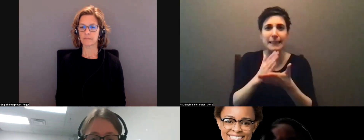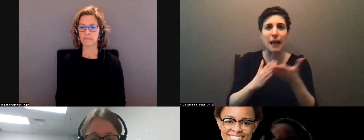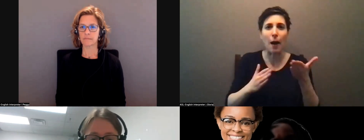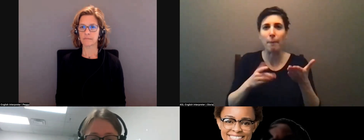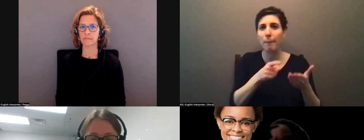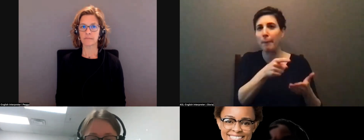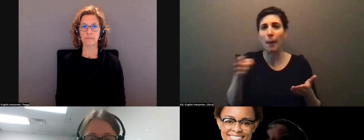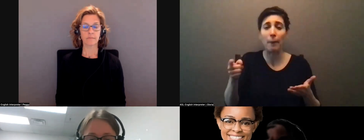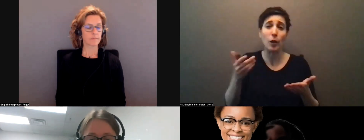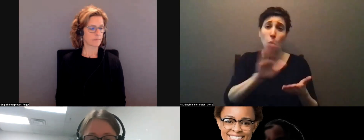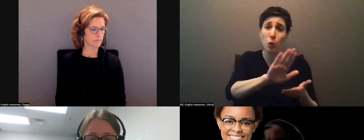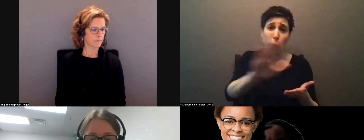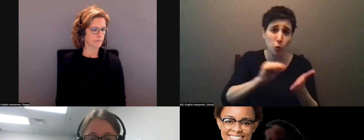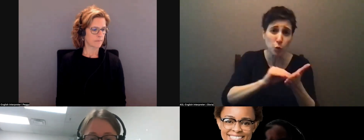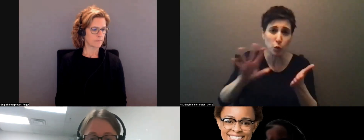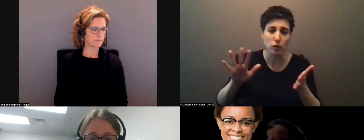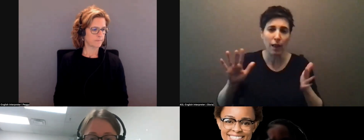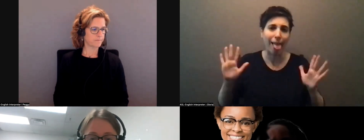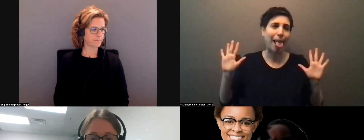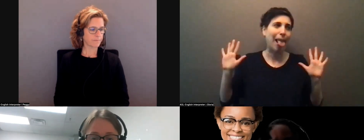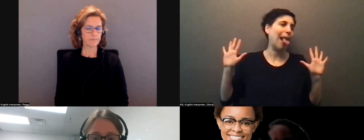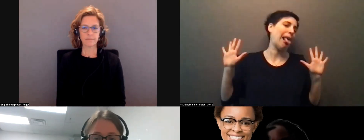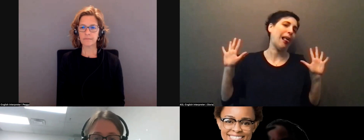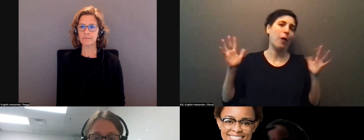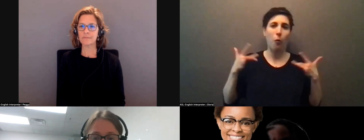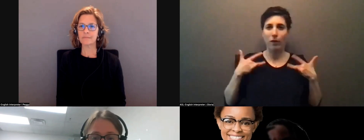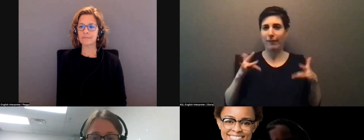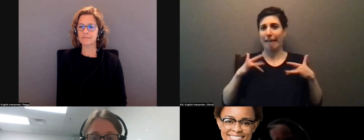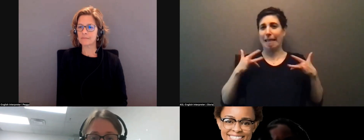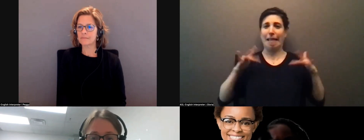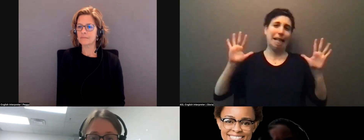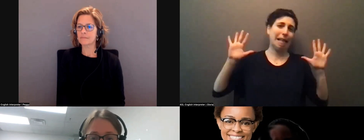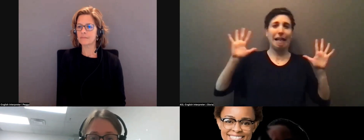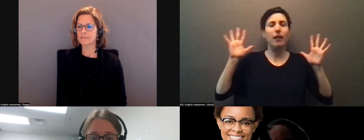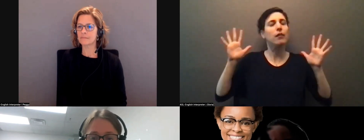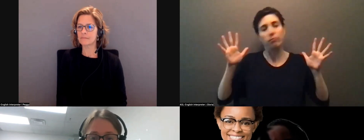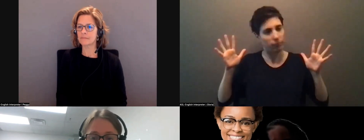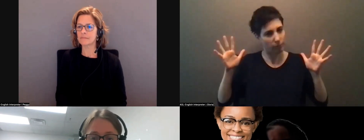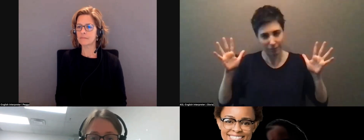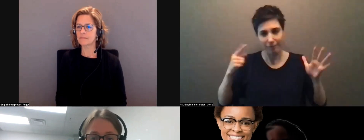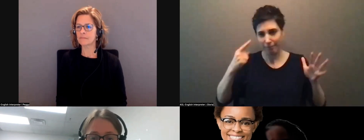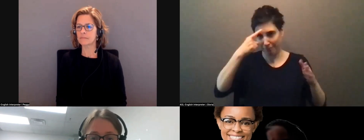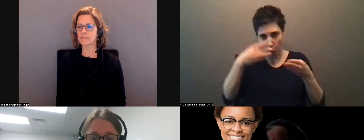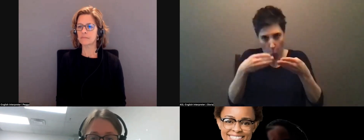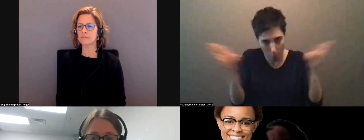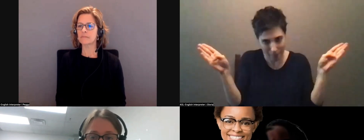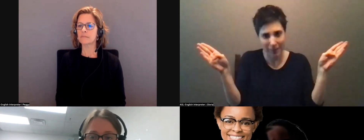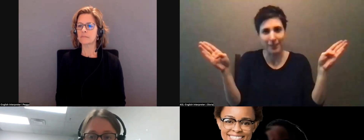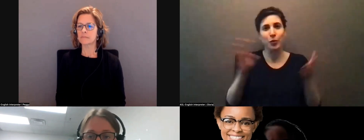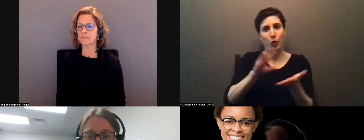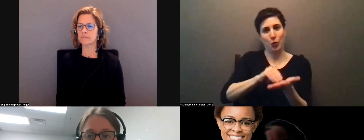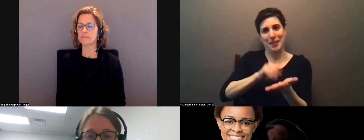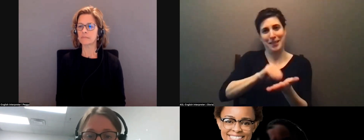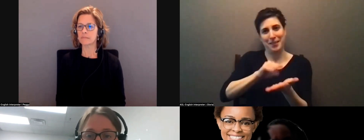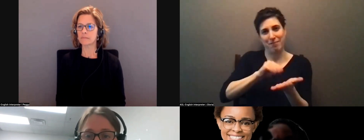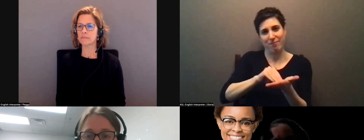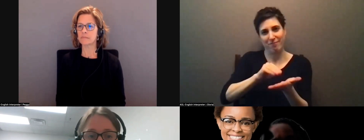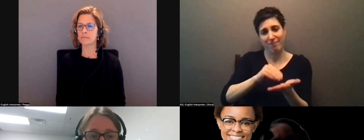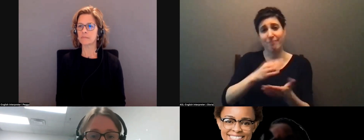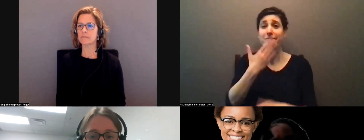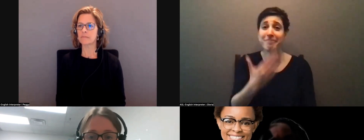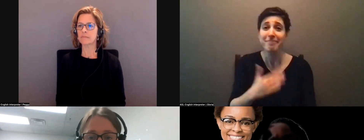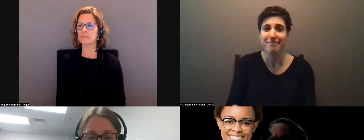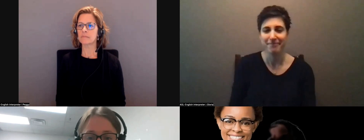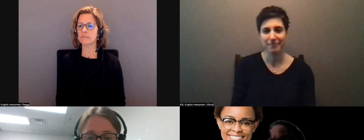like me, to try and open up to learn. Thank you. Thank you,